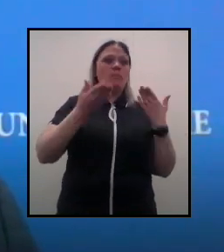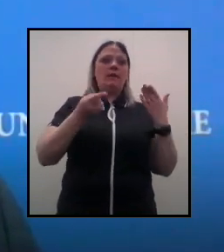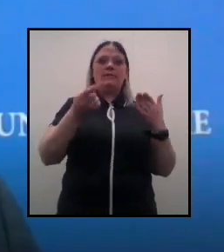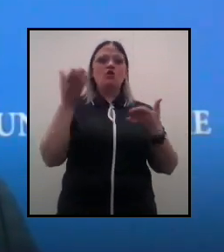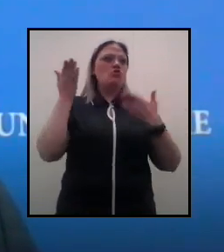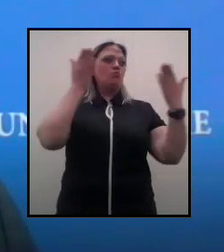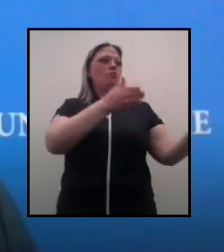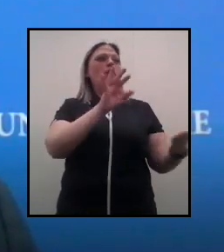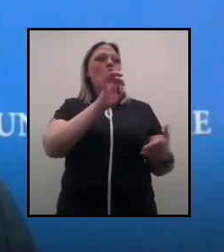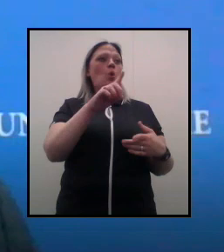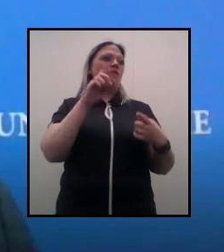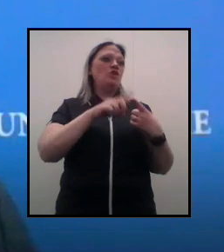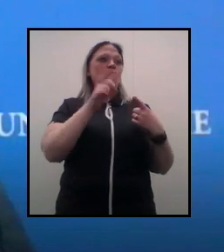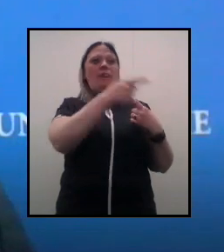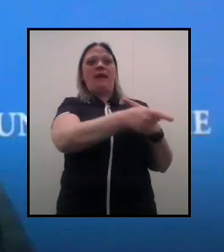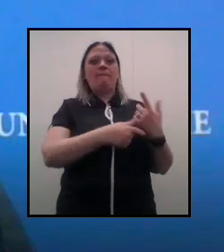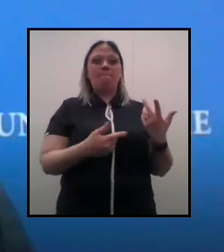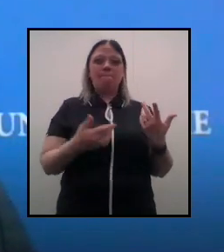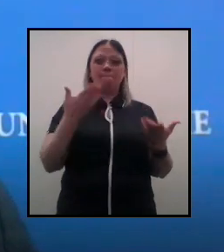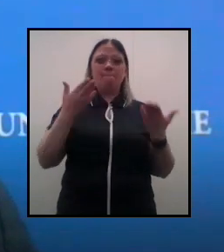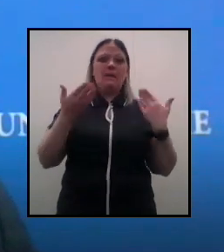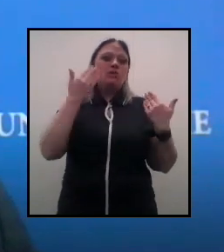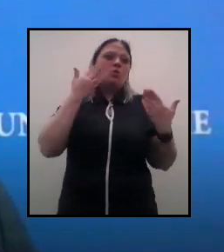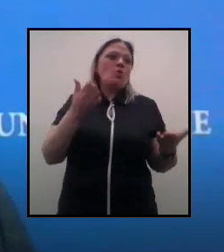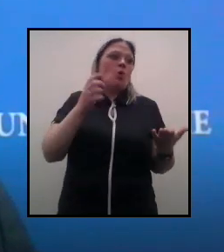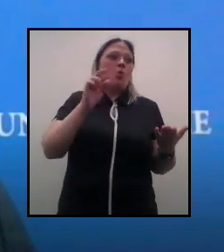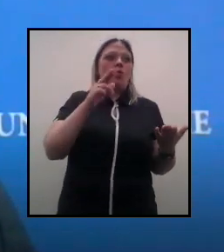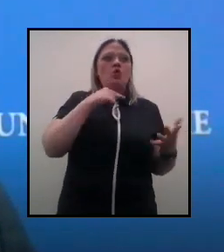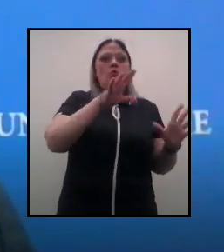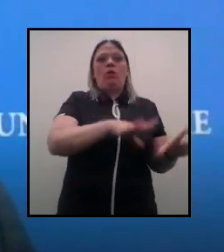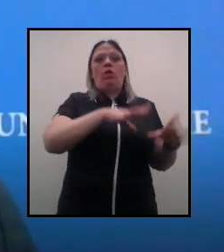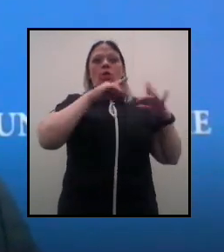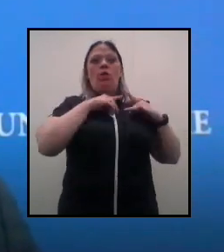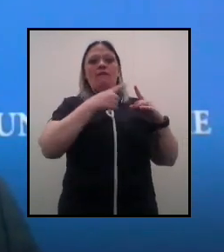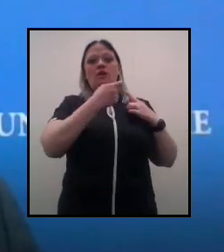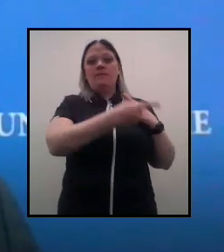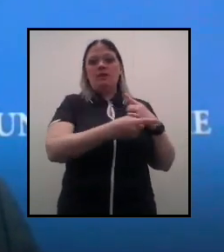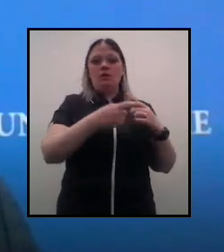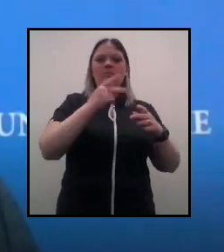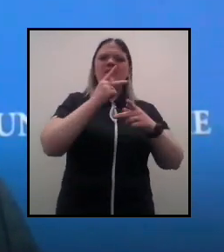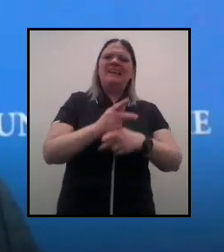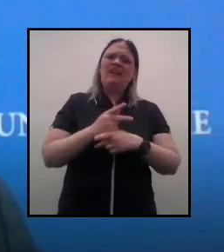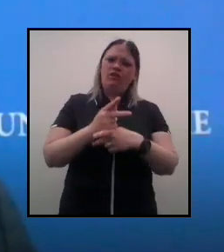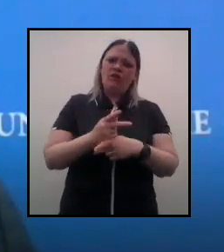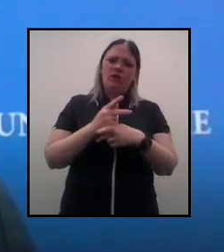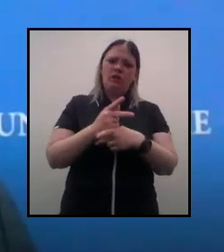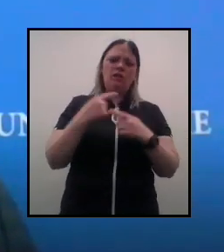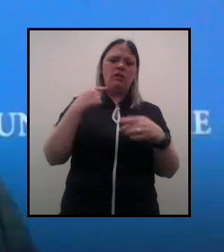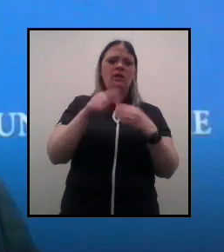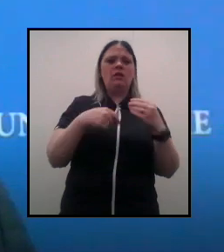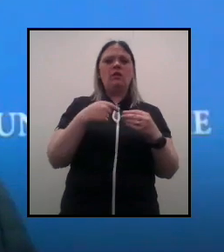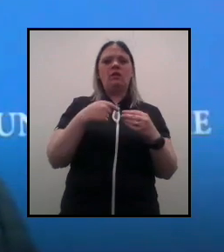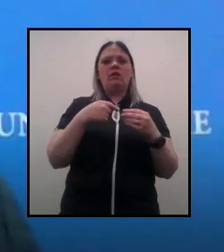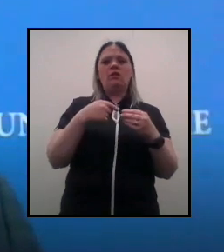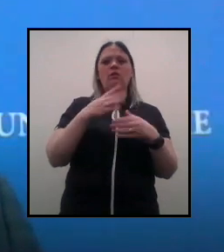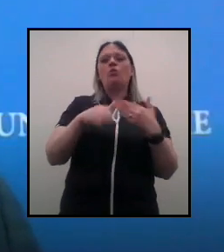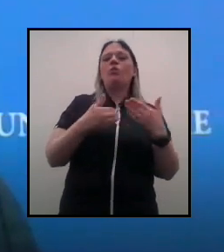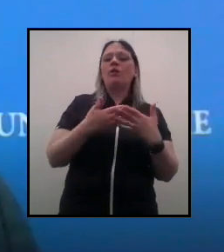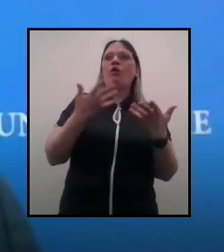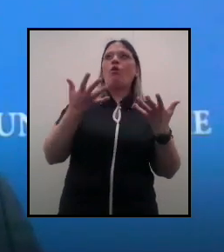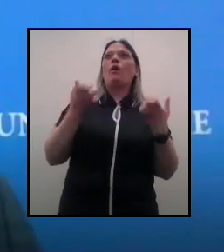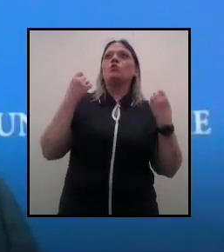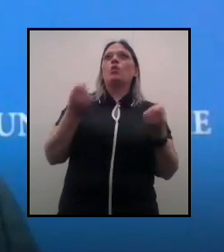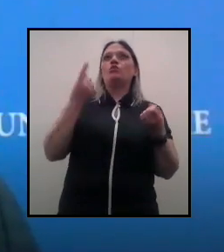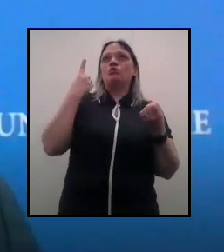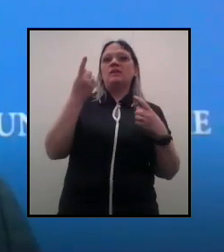them. You may have it and not know it, or you could get it from down there, so be very careful. I think we all want to understand that